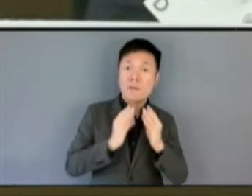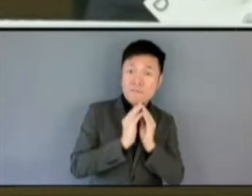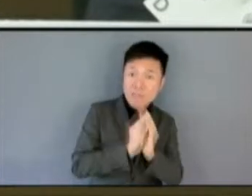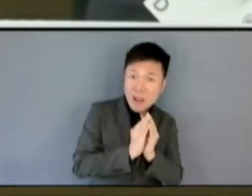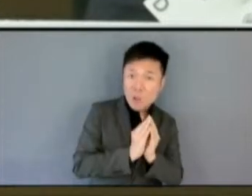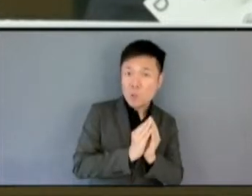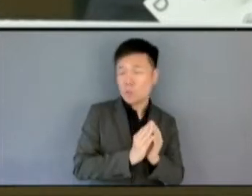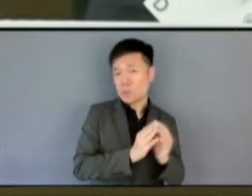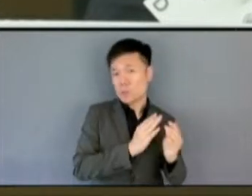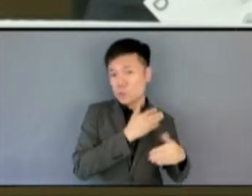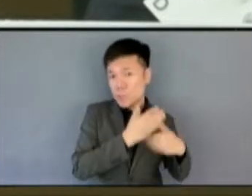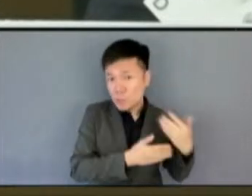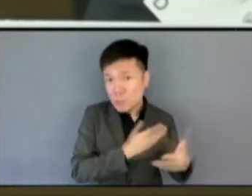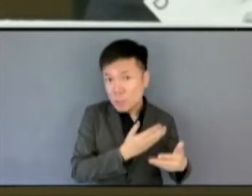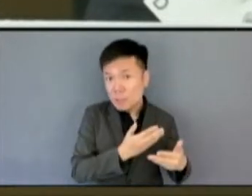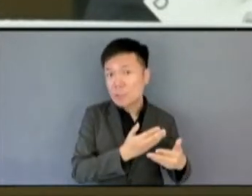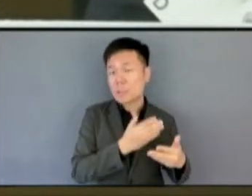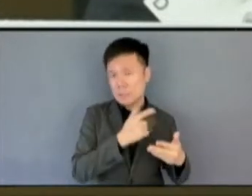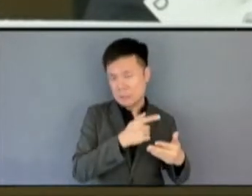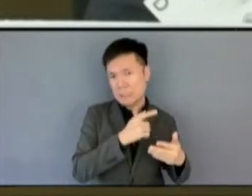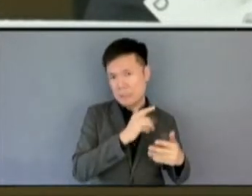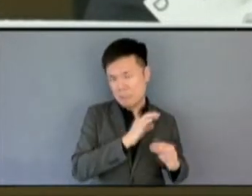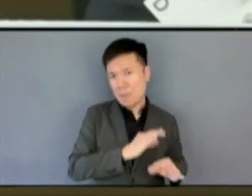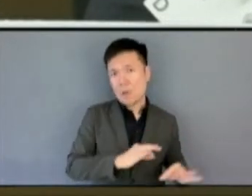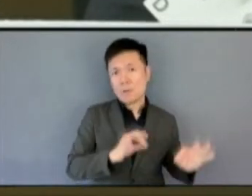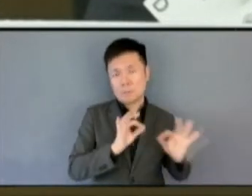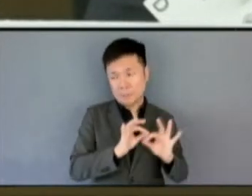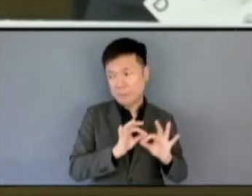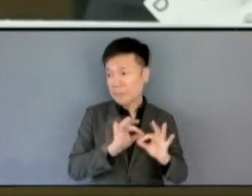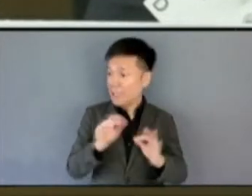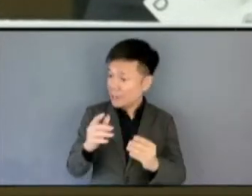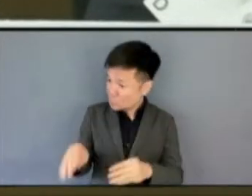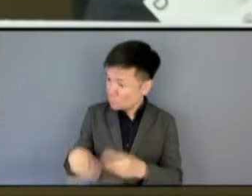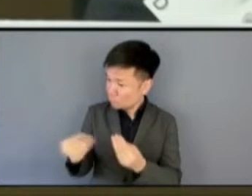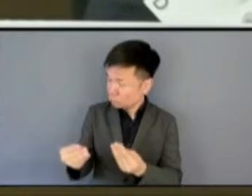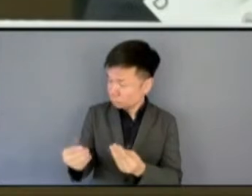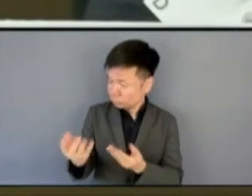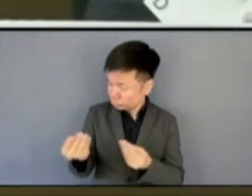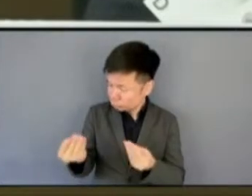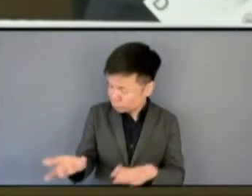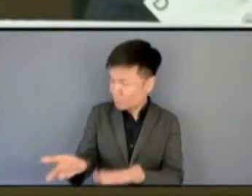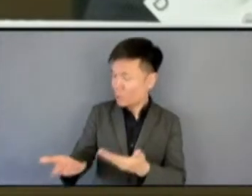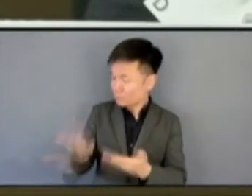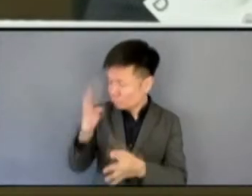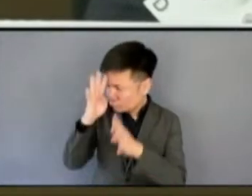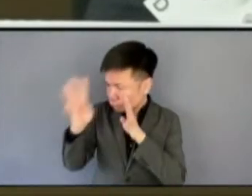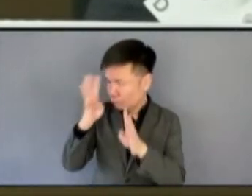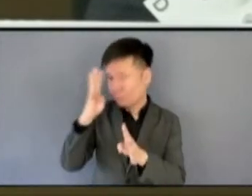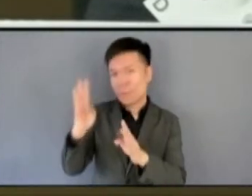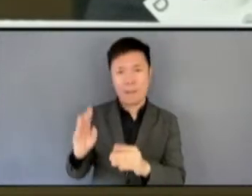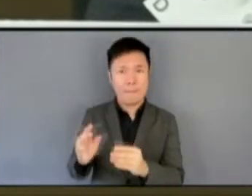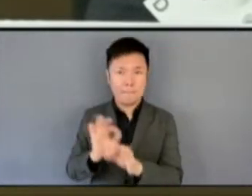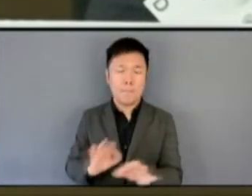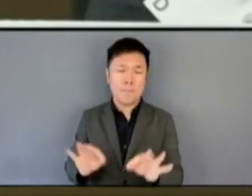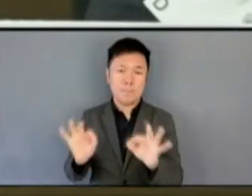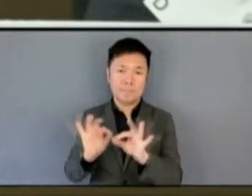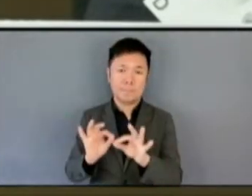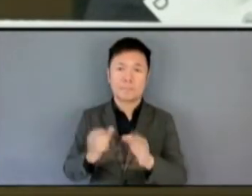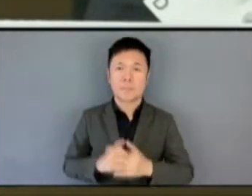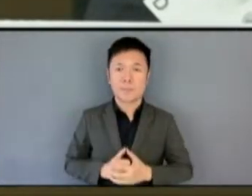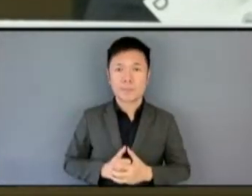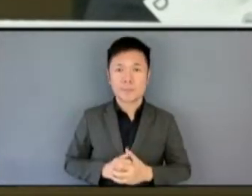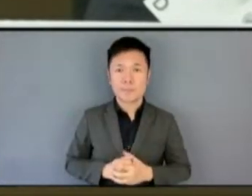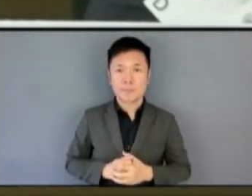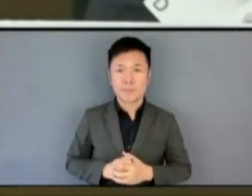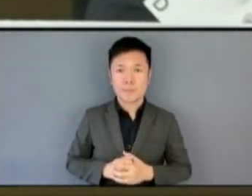traditions. National Council for Elders to take decisions and maintenance board for elders to discuss their problems,